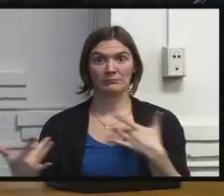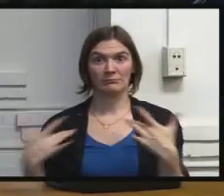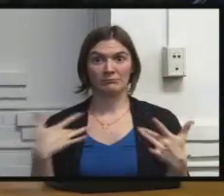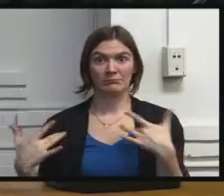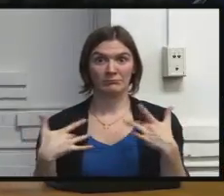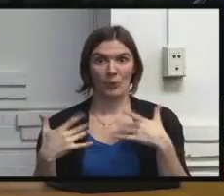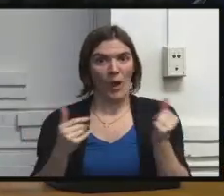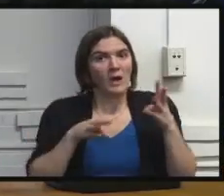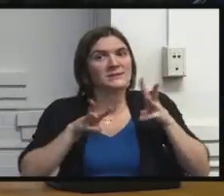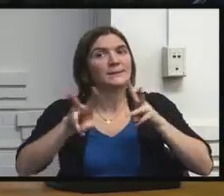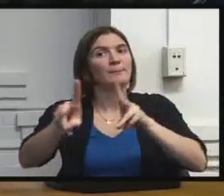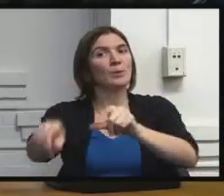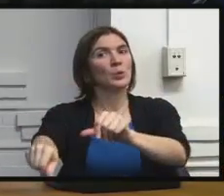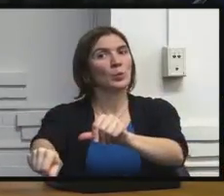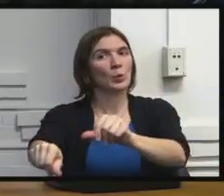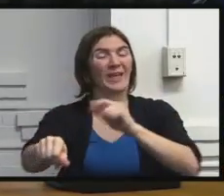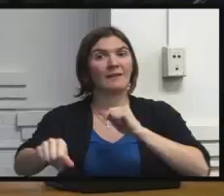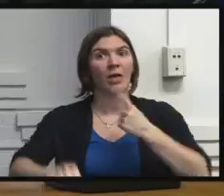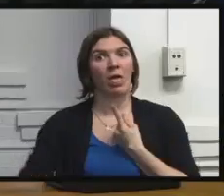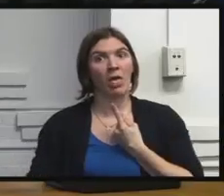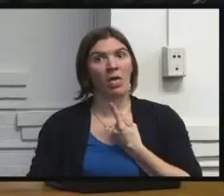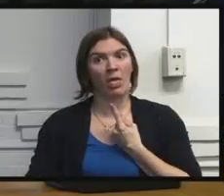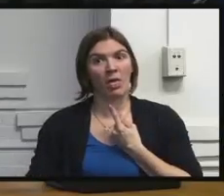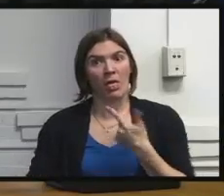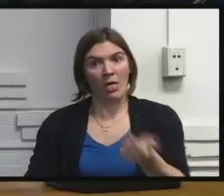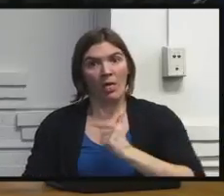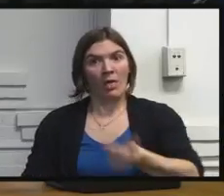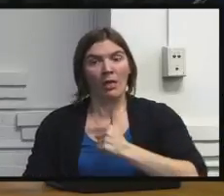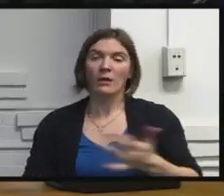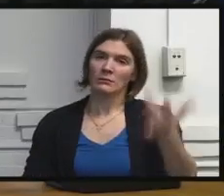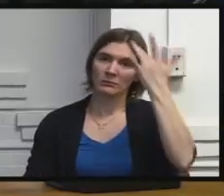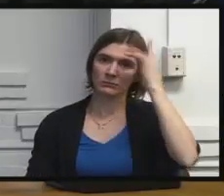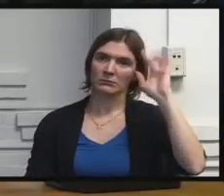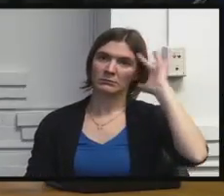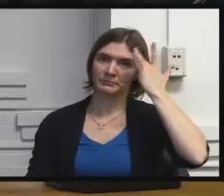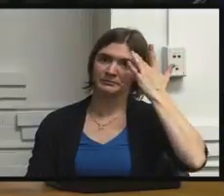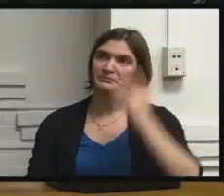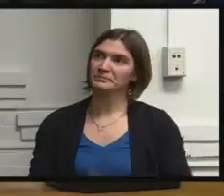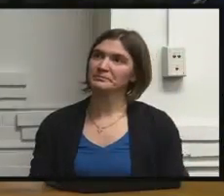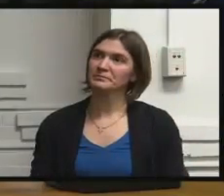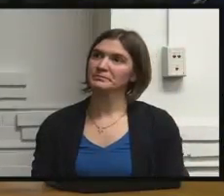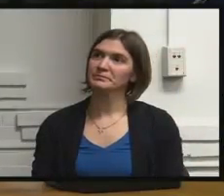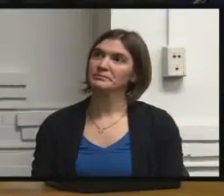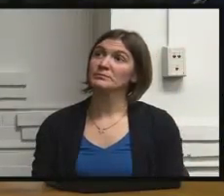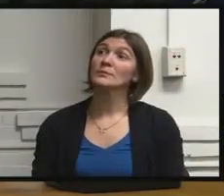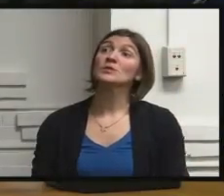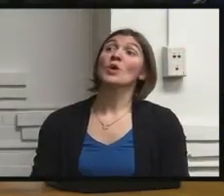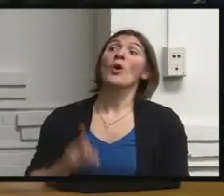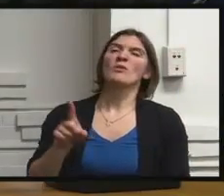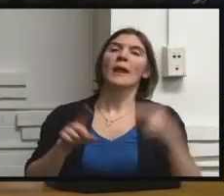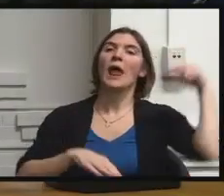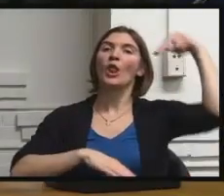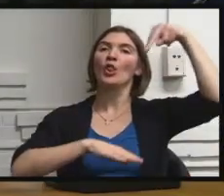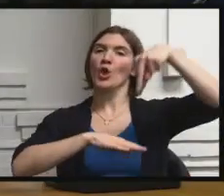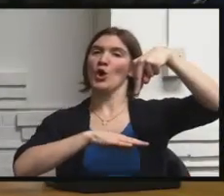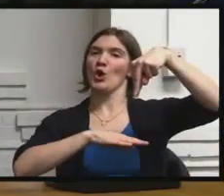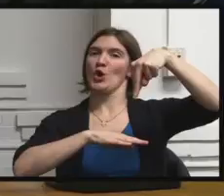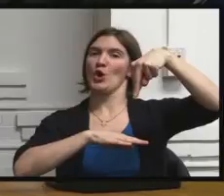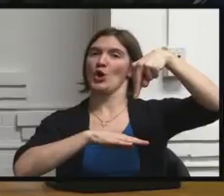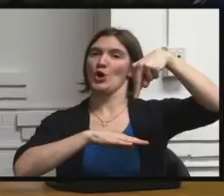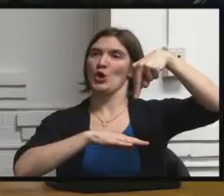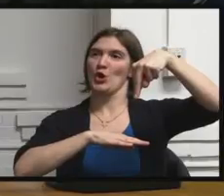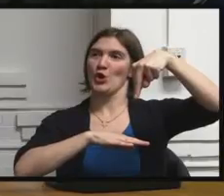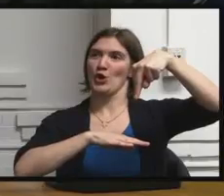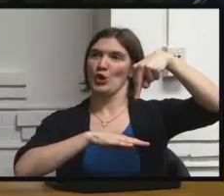are concerned about in VTRANS and something that we believe we would like to participate in correcting. Here's another aerial view looking top